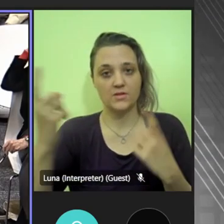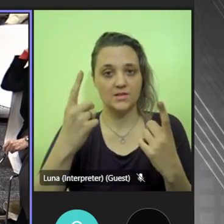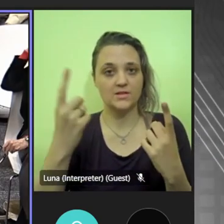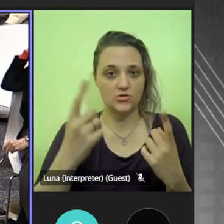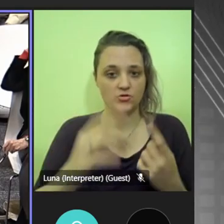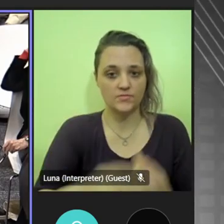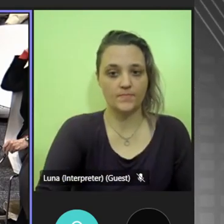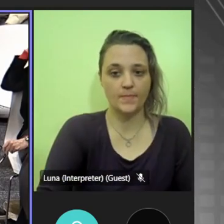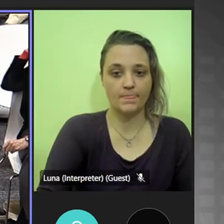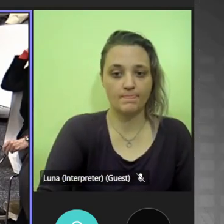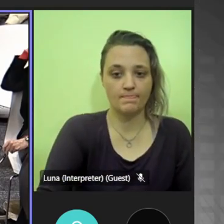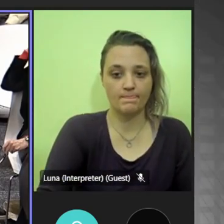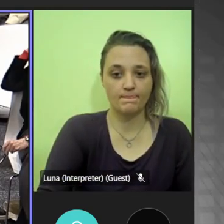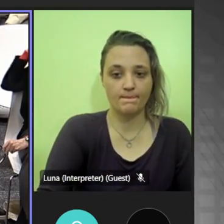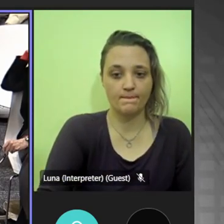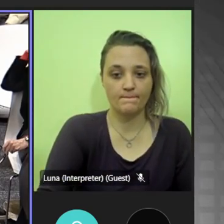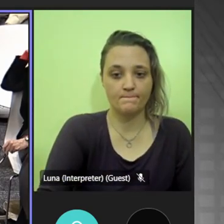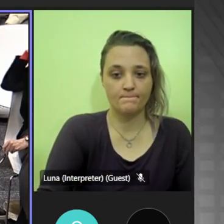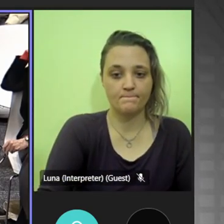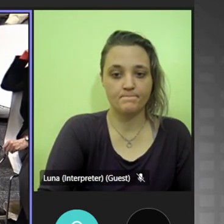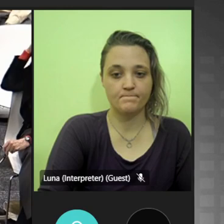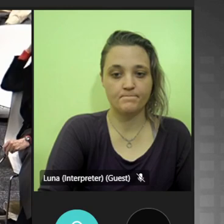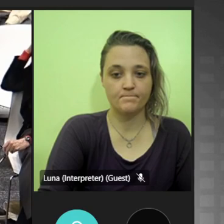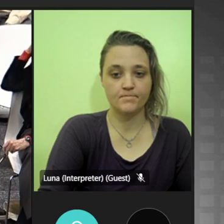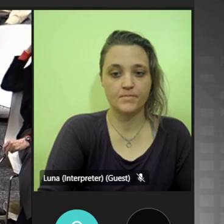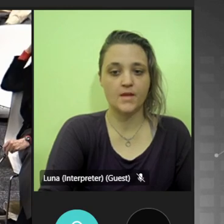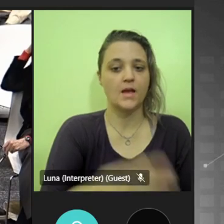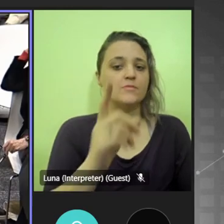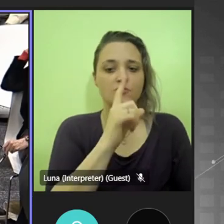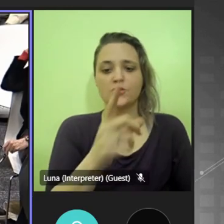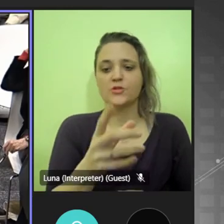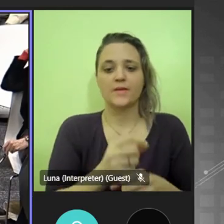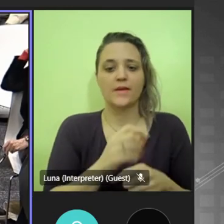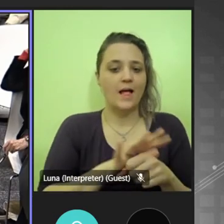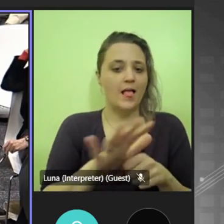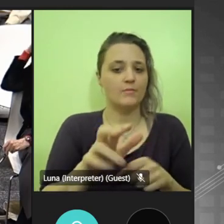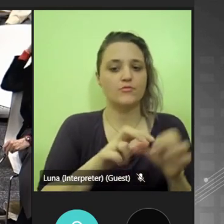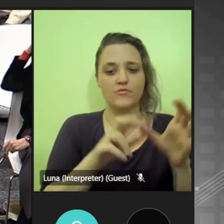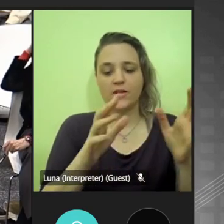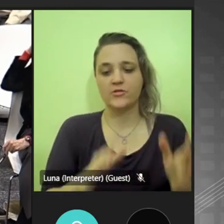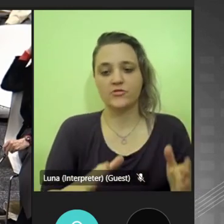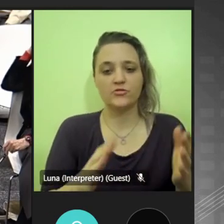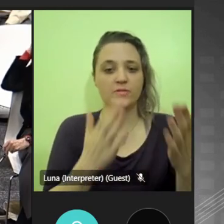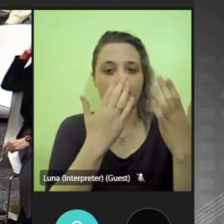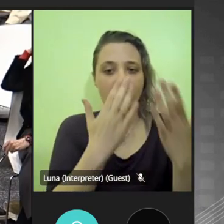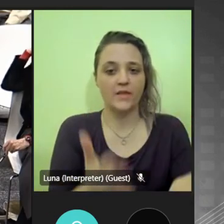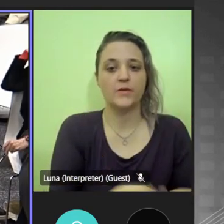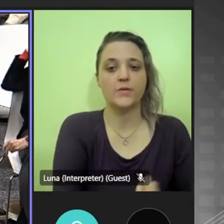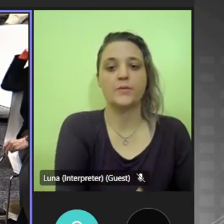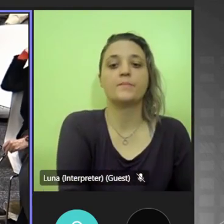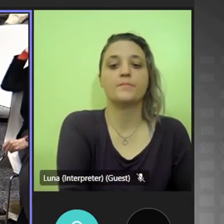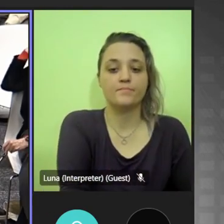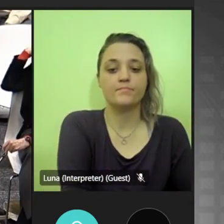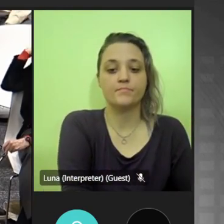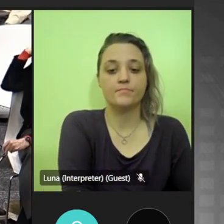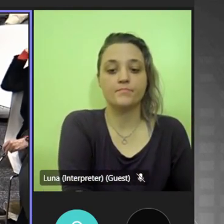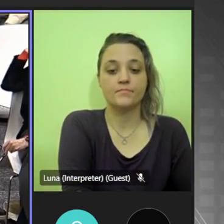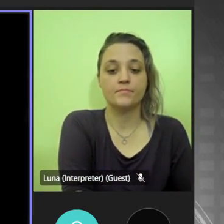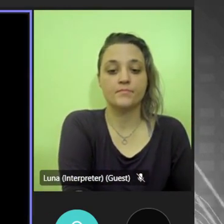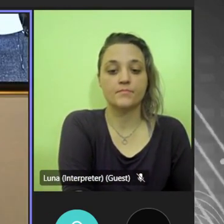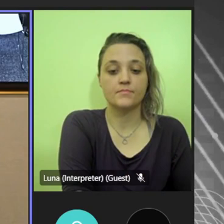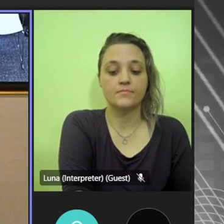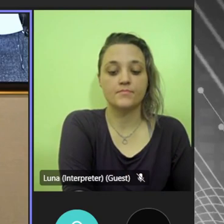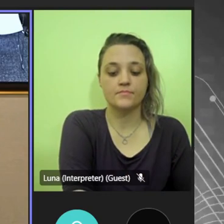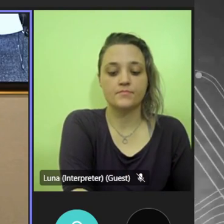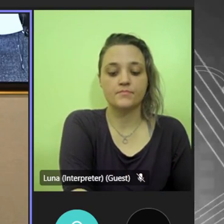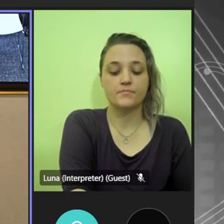Avenue, you would consider. And I'm sure you would get ample ridership. Thank you.